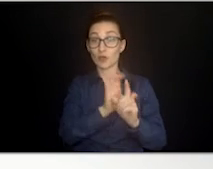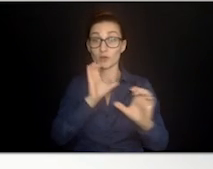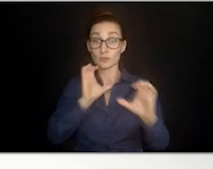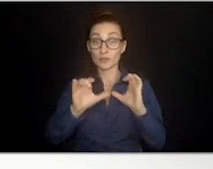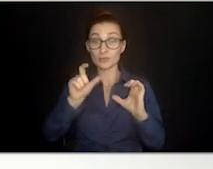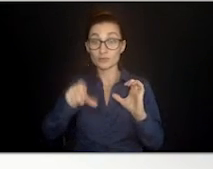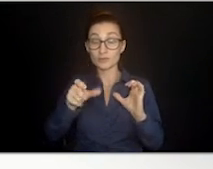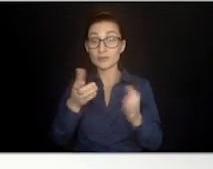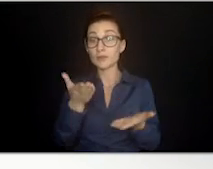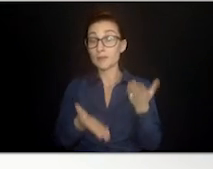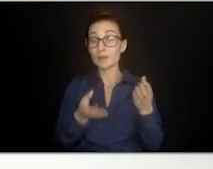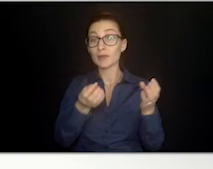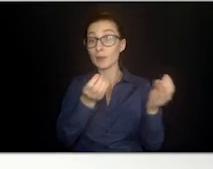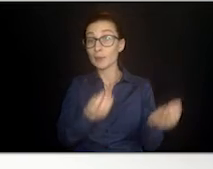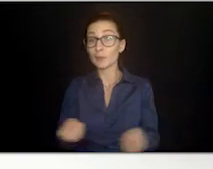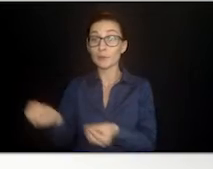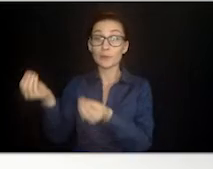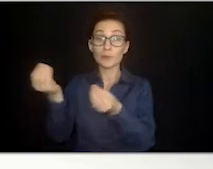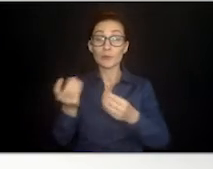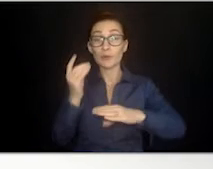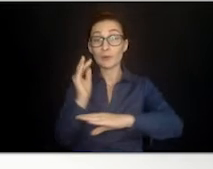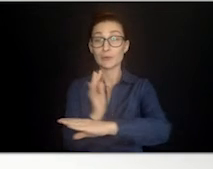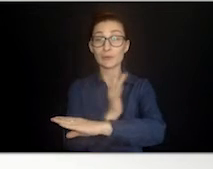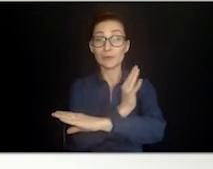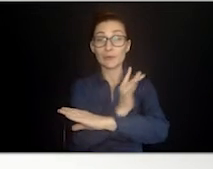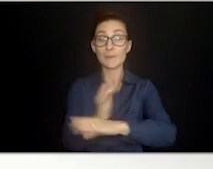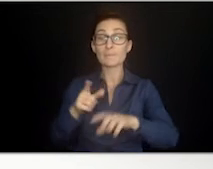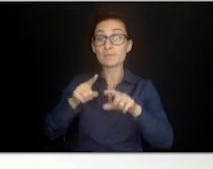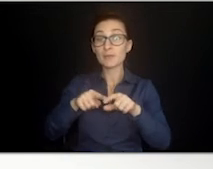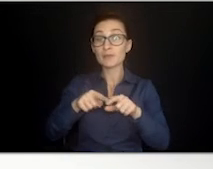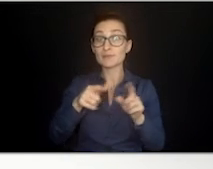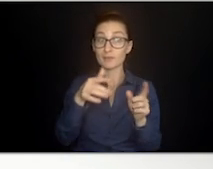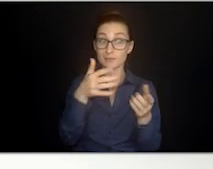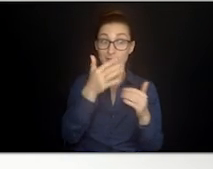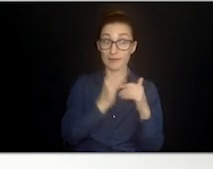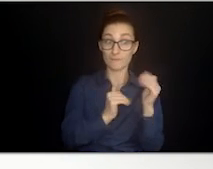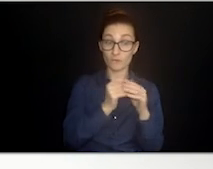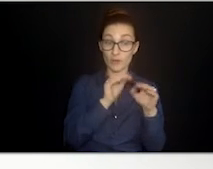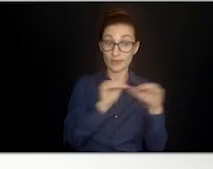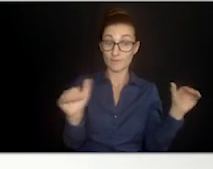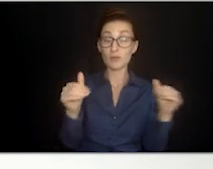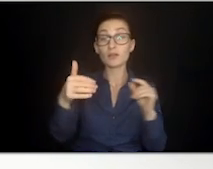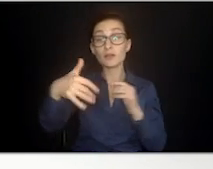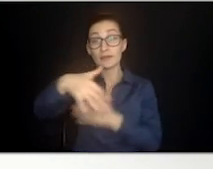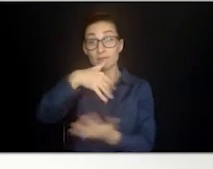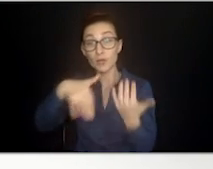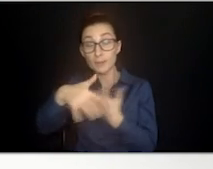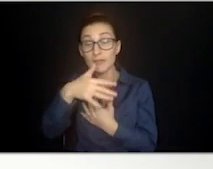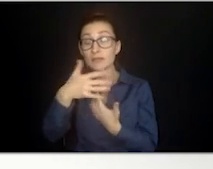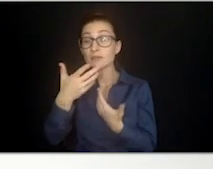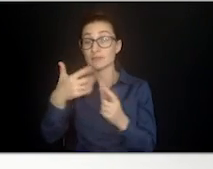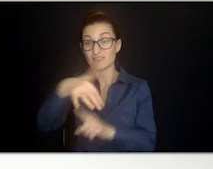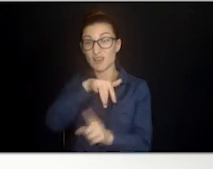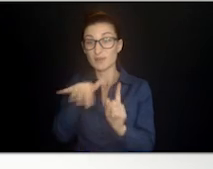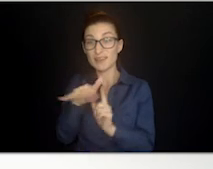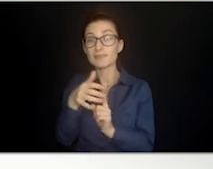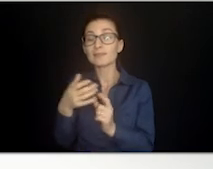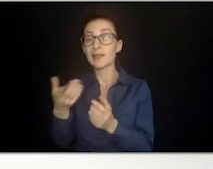may be fluid and vary depending on the comfort level, the environment, and the communication partner.